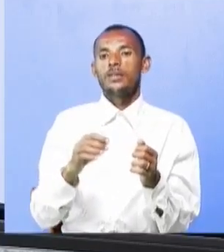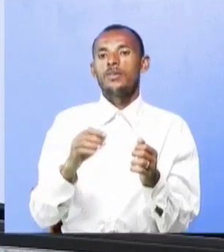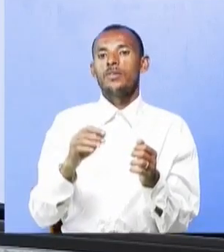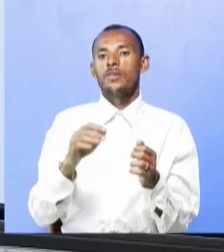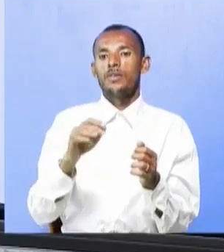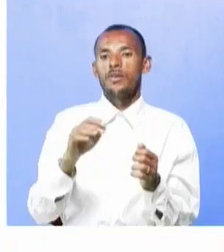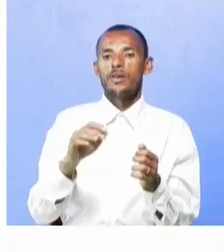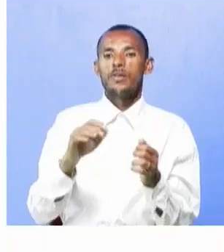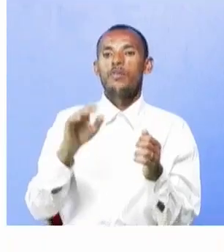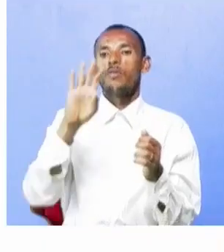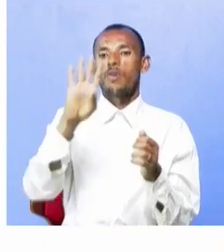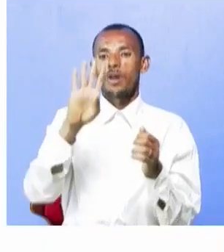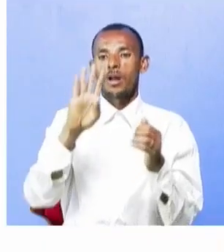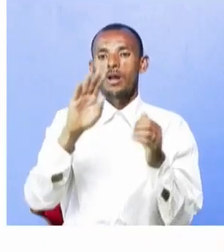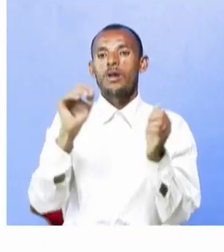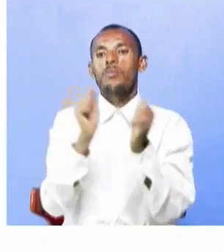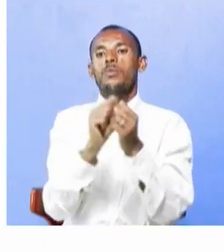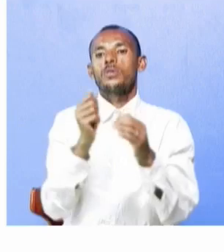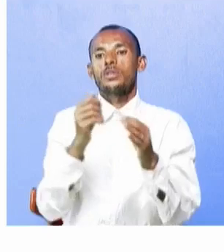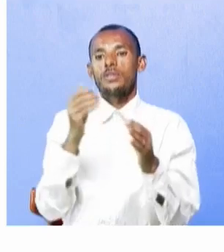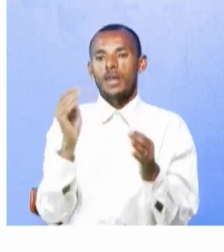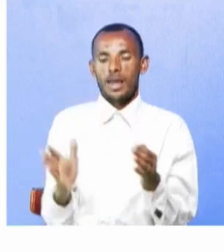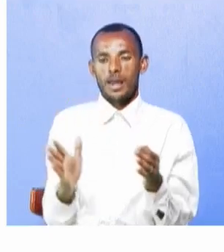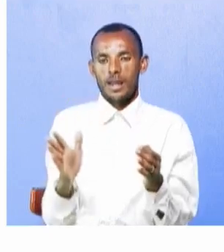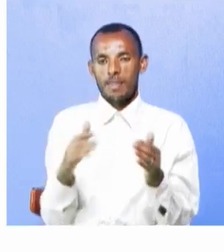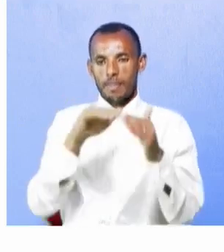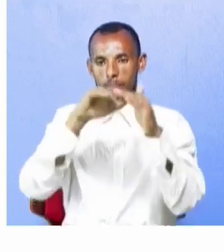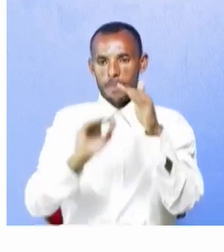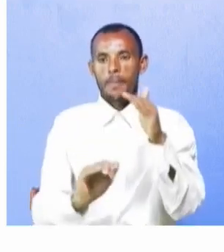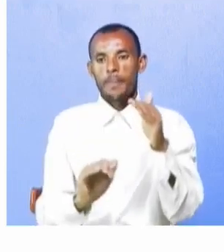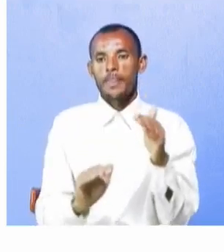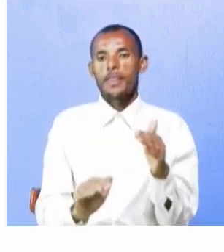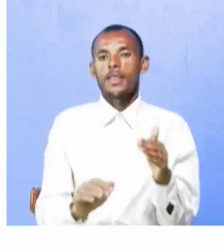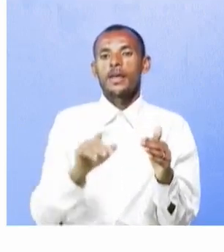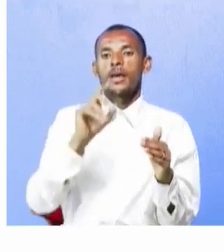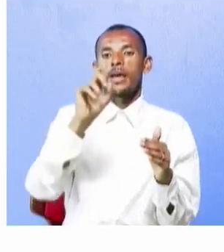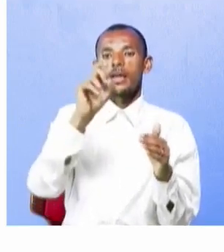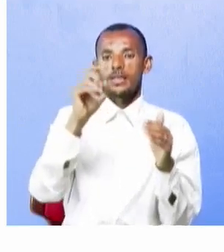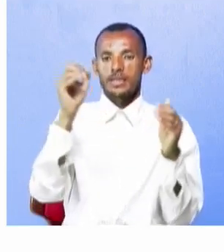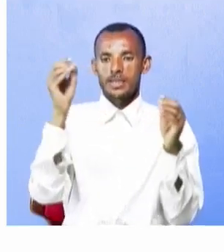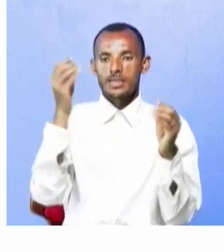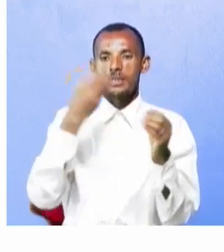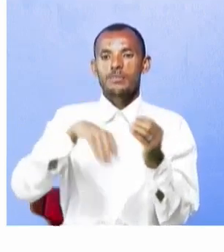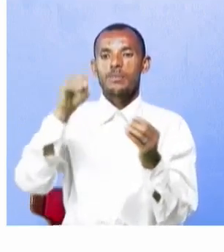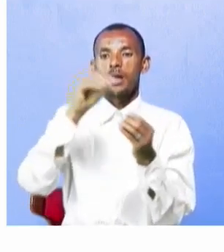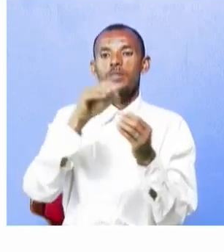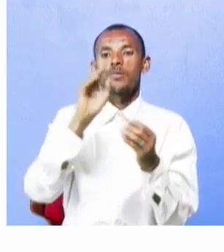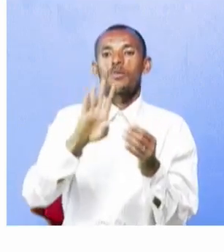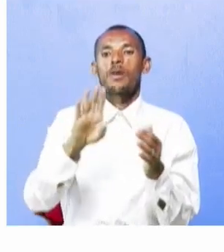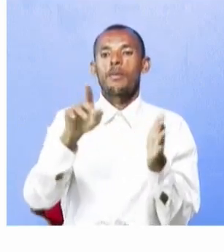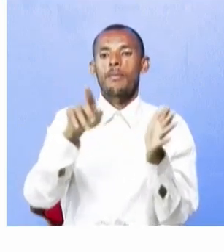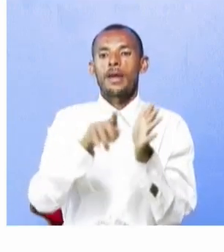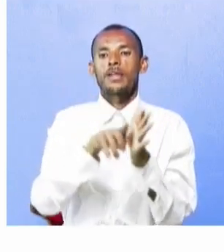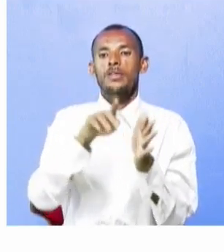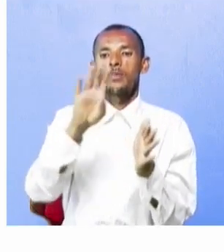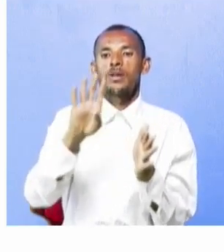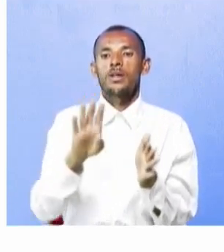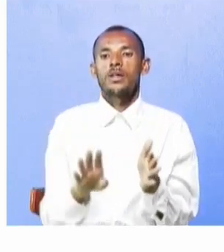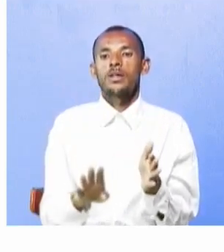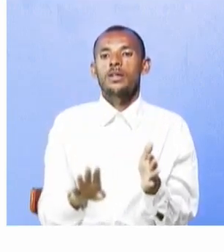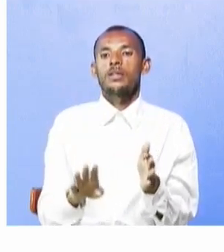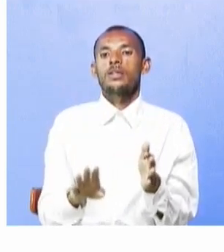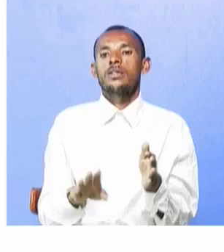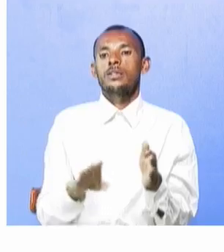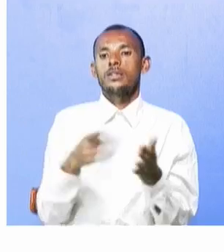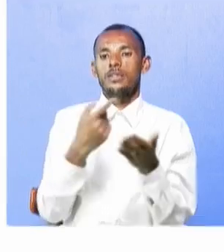4 from both sides, then this becomes x plus 4 minus 4. So this is